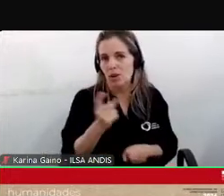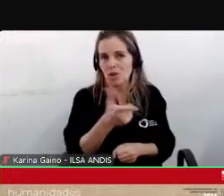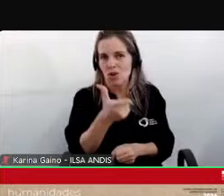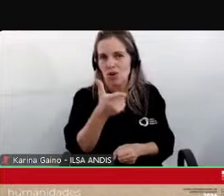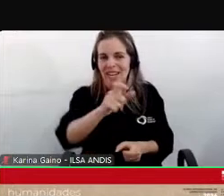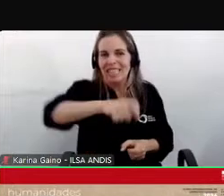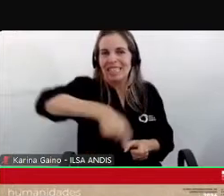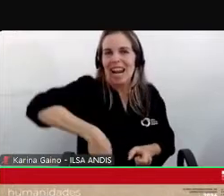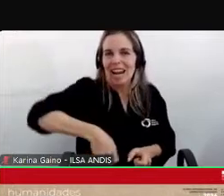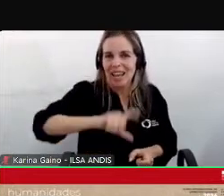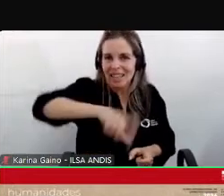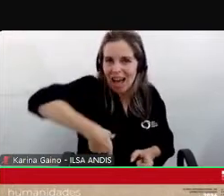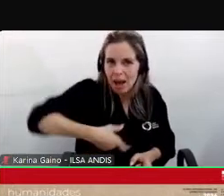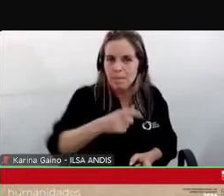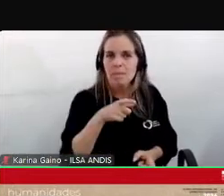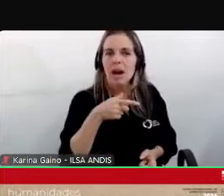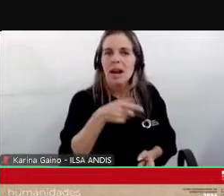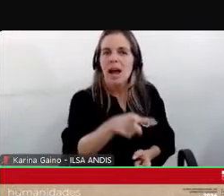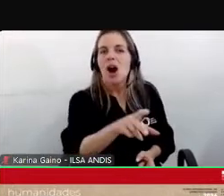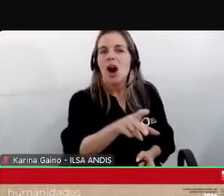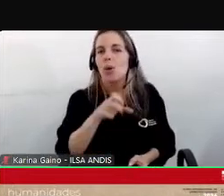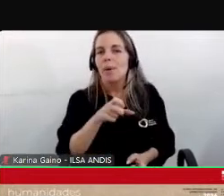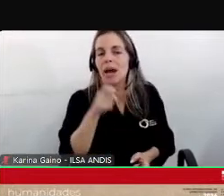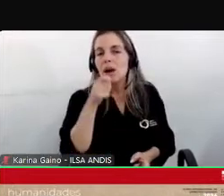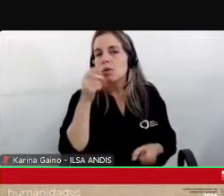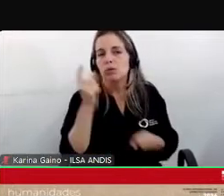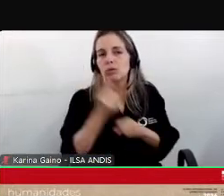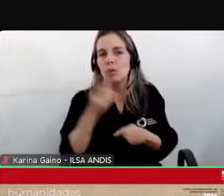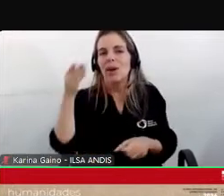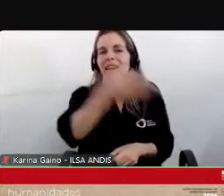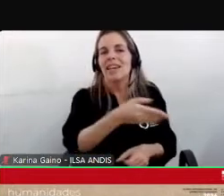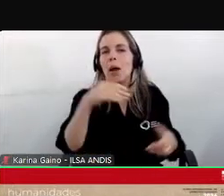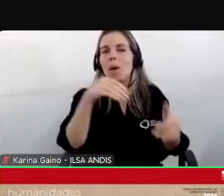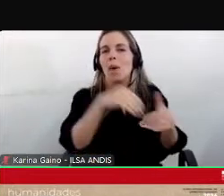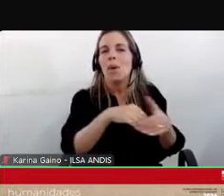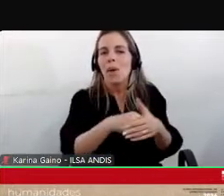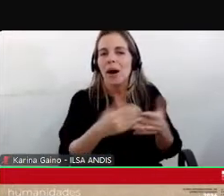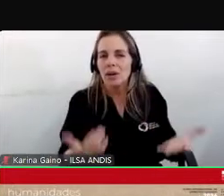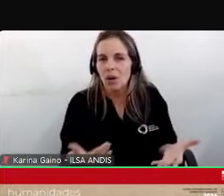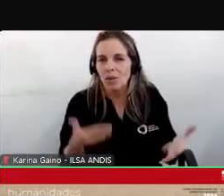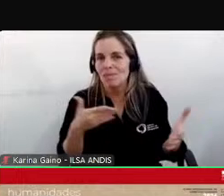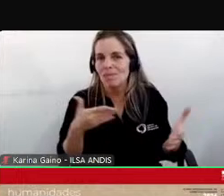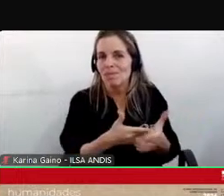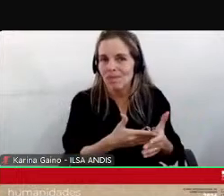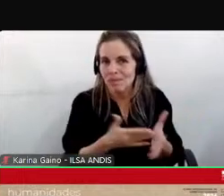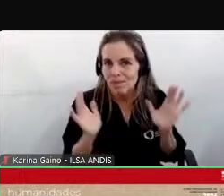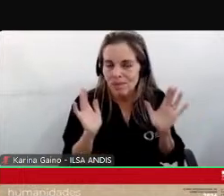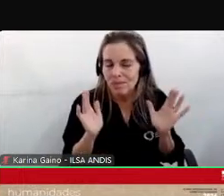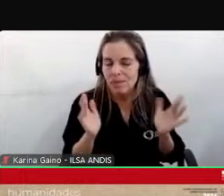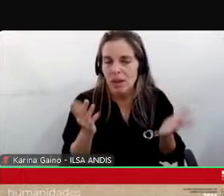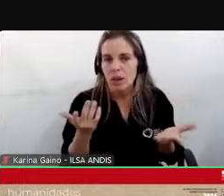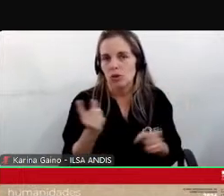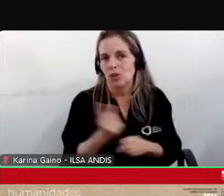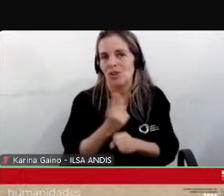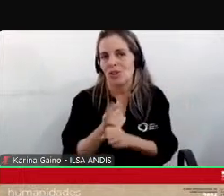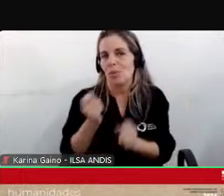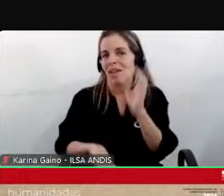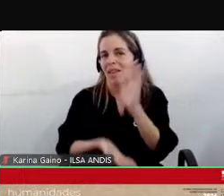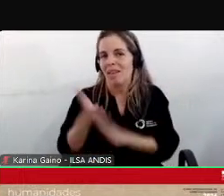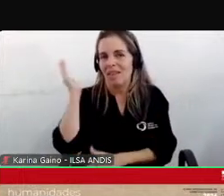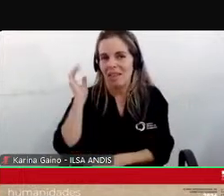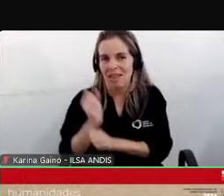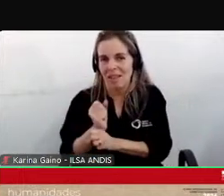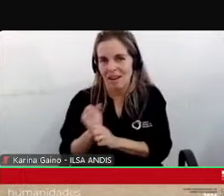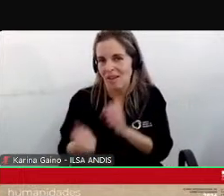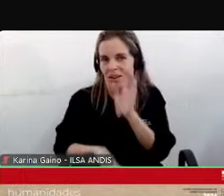bank. And so they don't have the financial resources to actually leave. We also see the withholding of valuable documents.